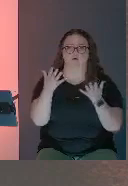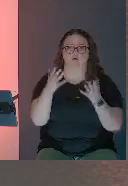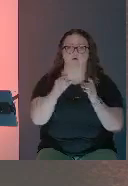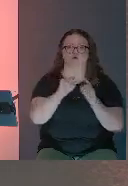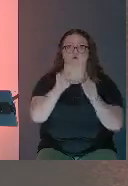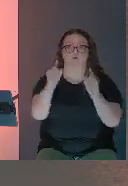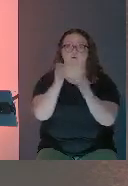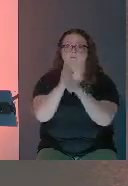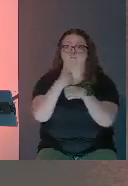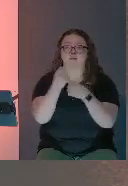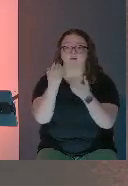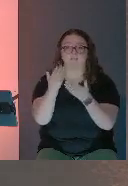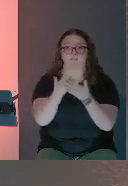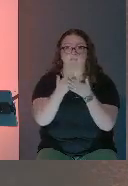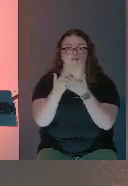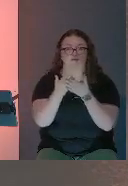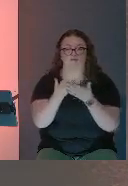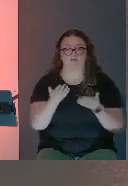make babies.